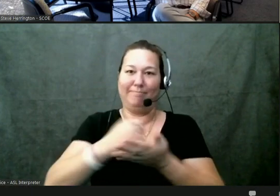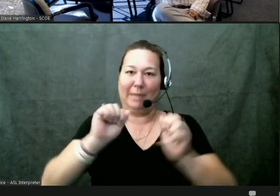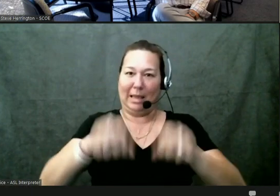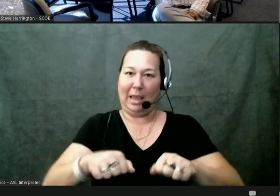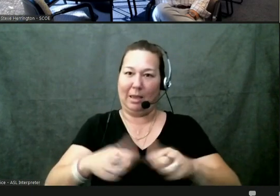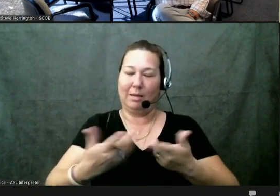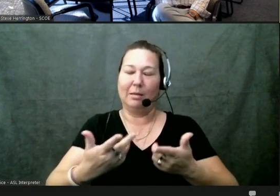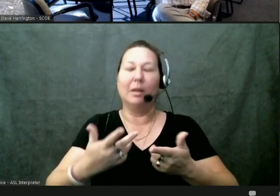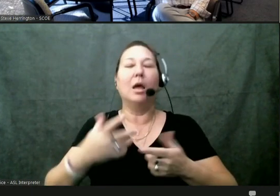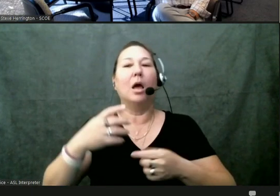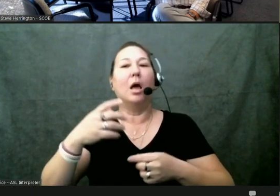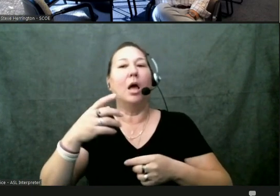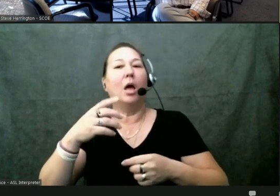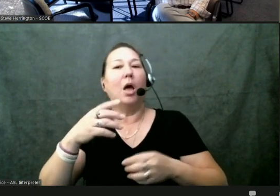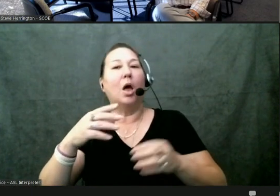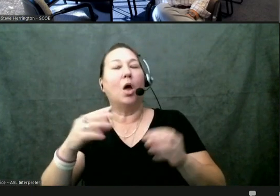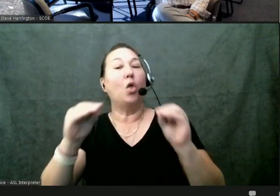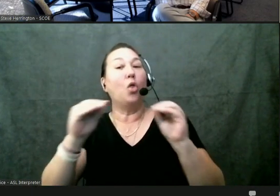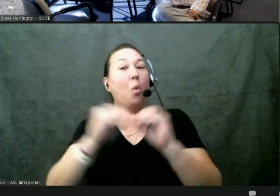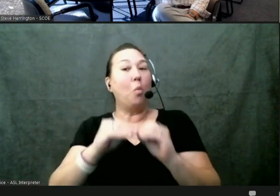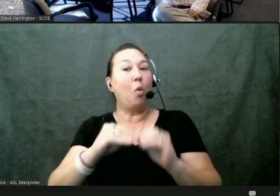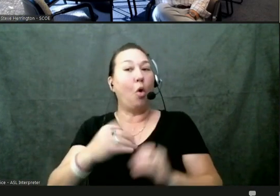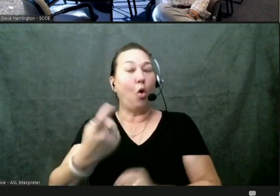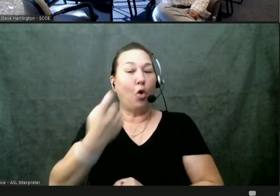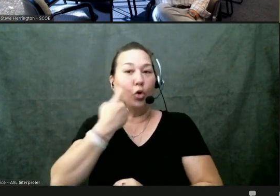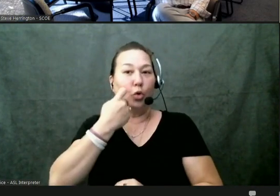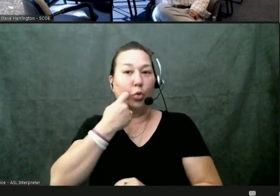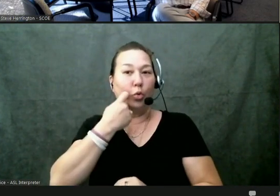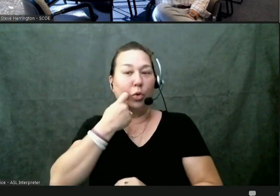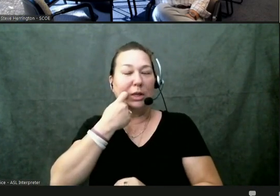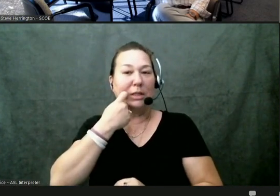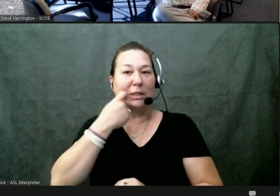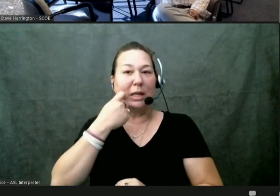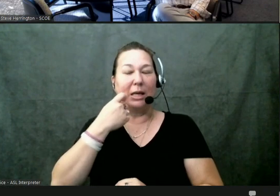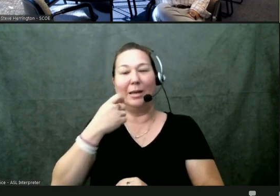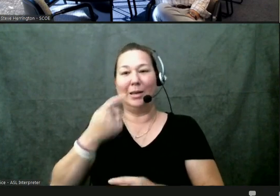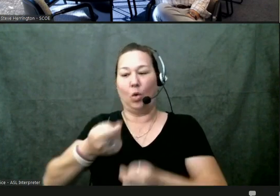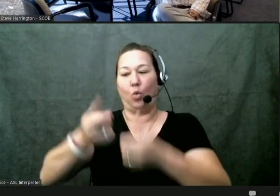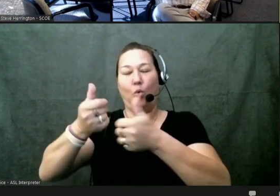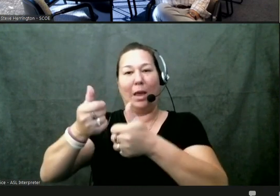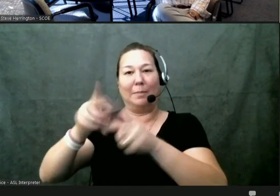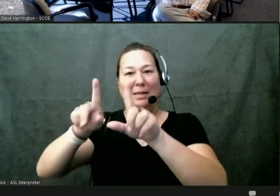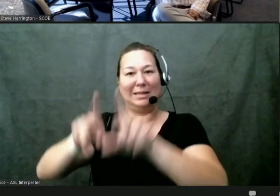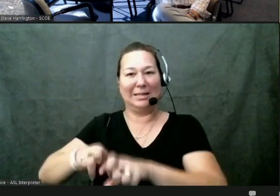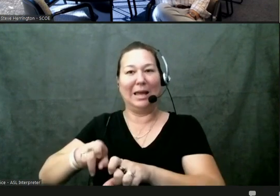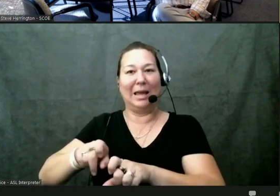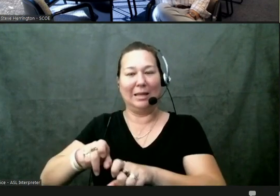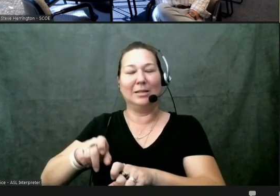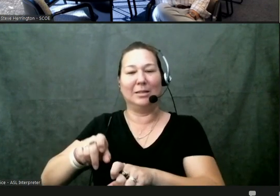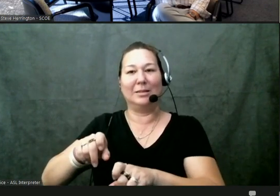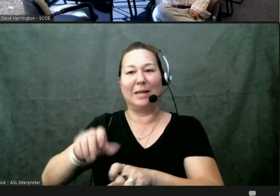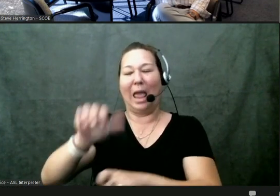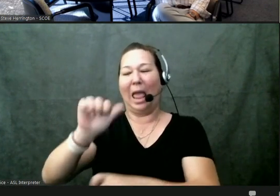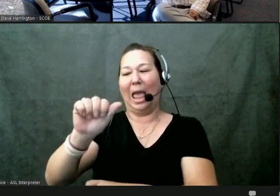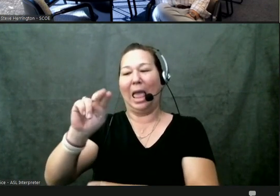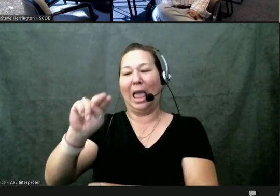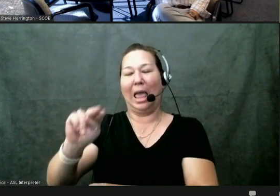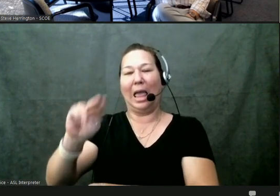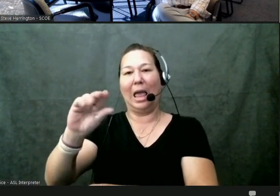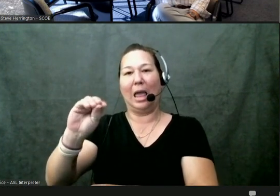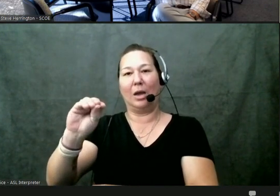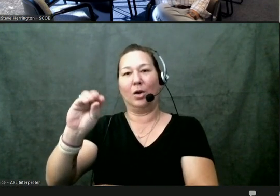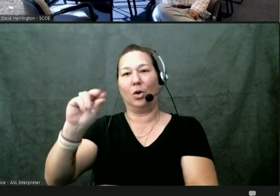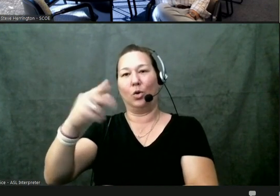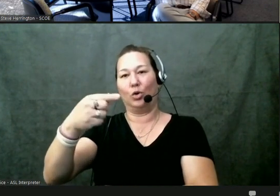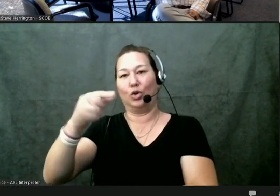Expert. The more recent rapid antigen tests have their place, and we are starting to implement them when we're doing routine